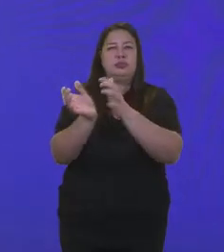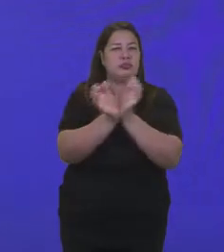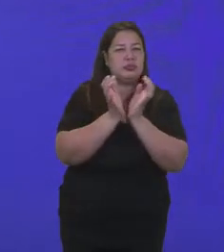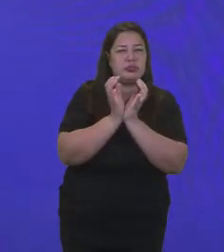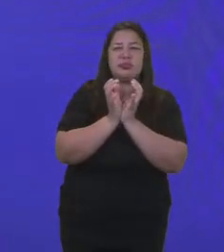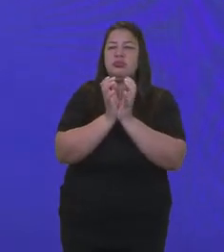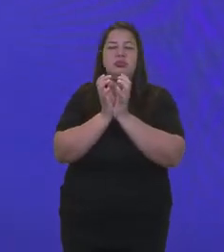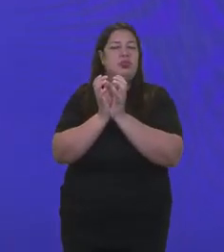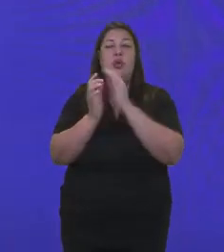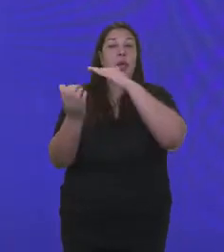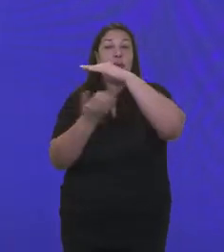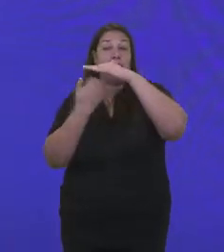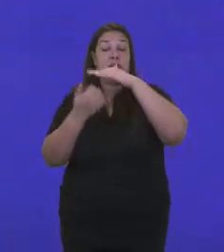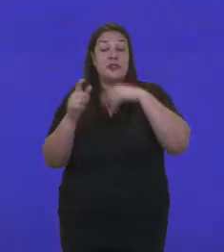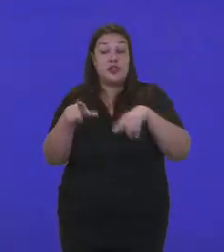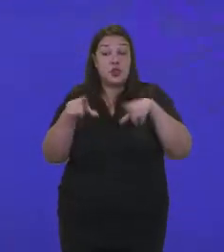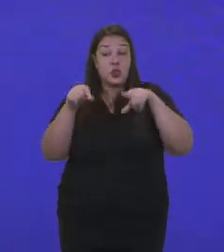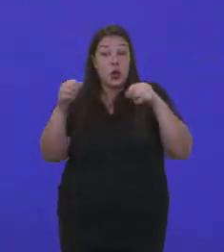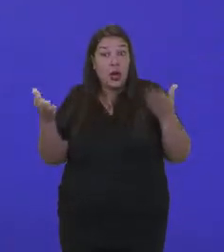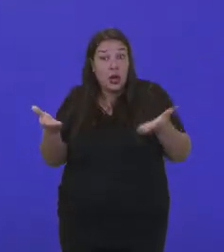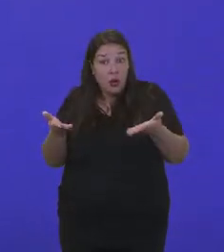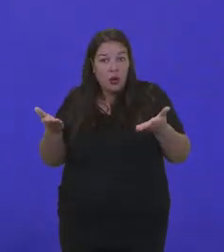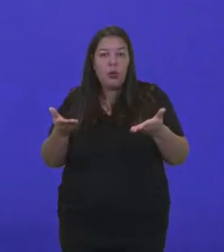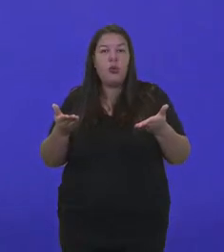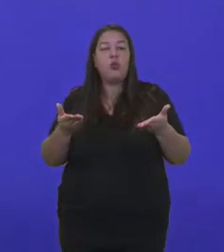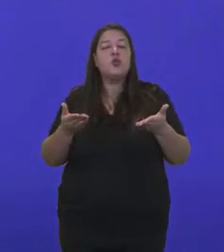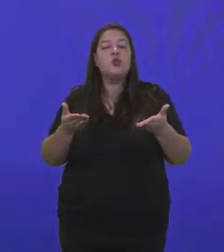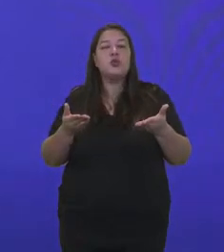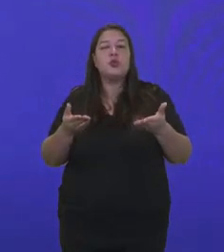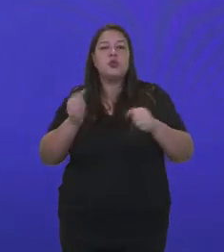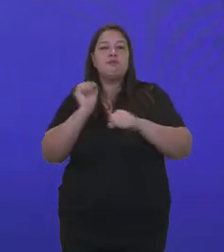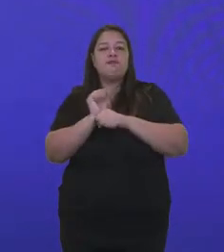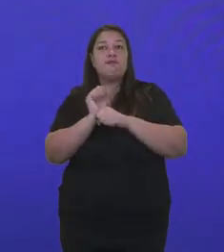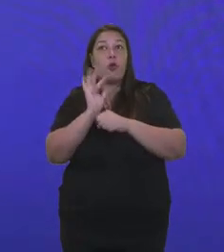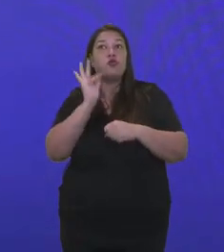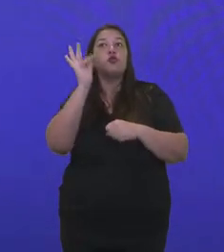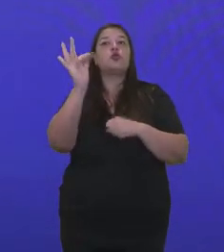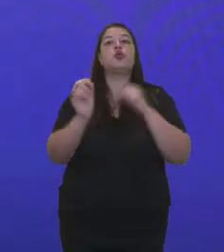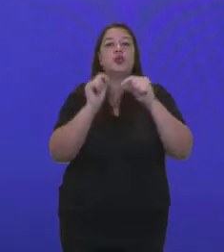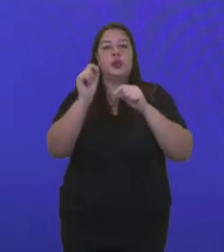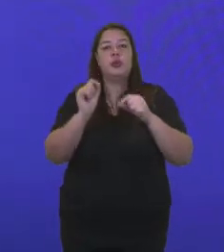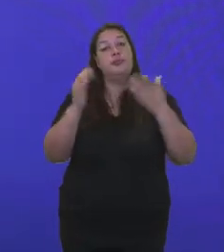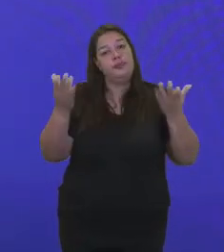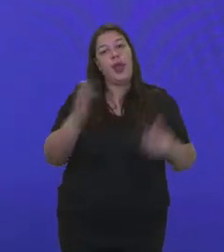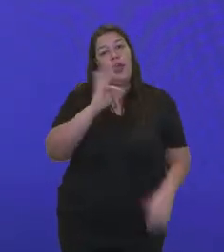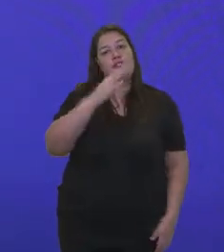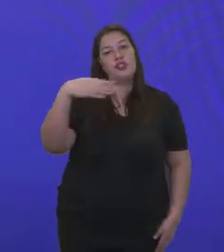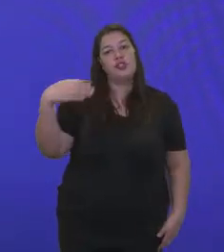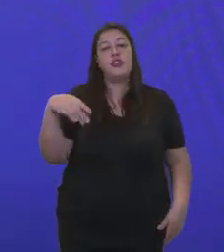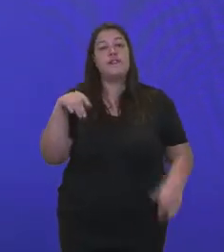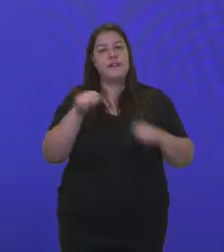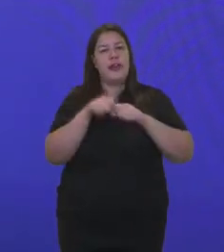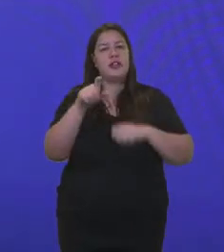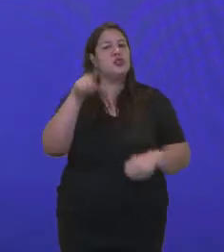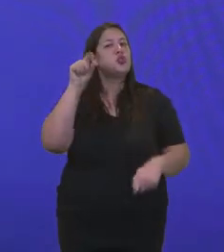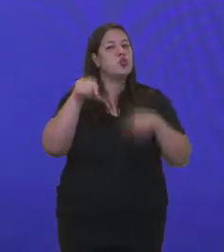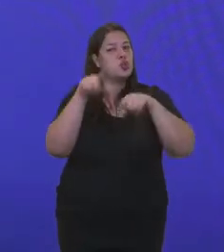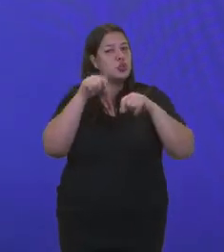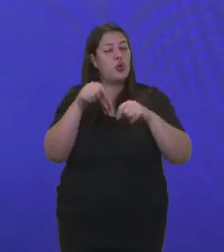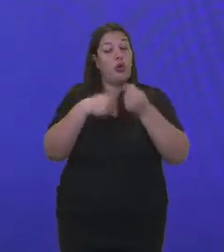individual or positive. A company that does today will determine what we'll be doing in the future. So